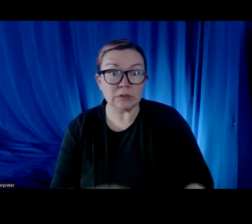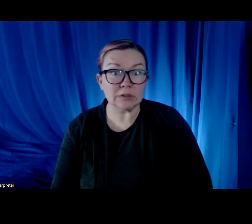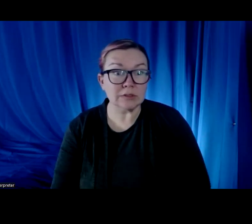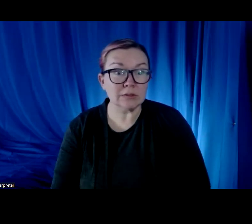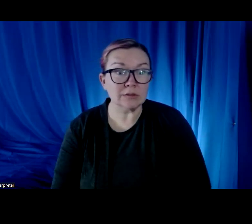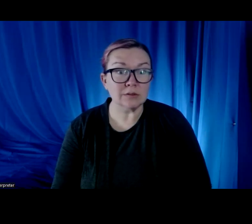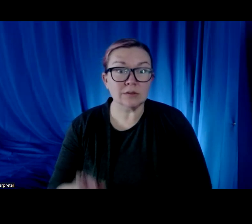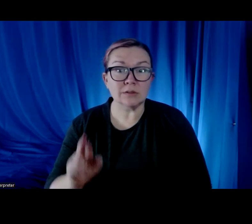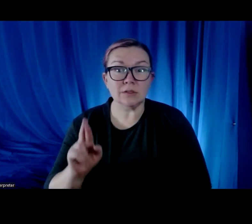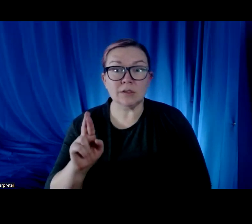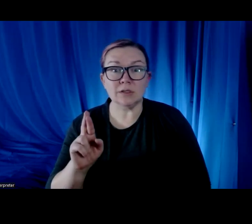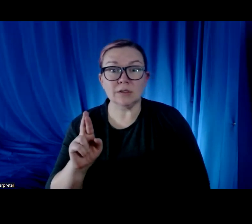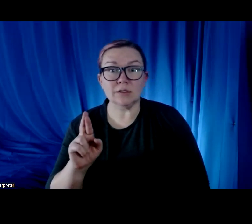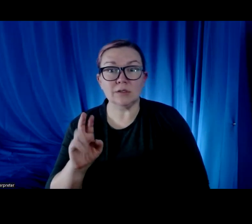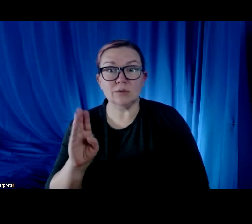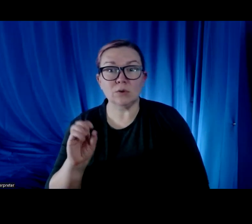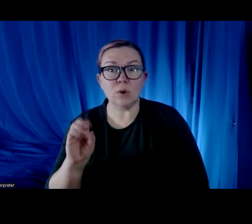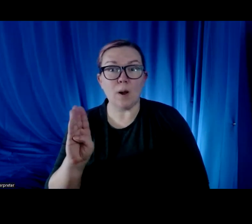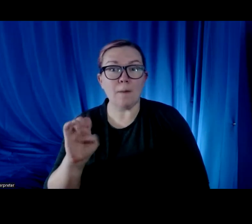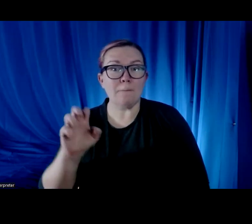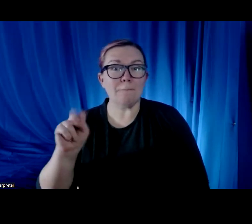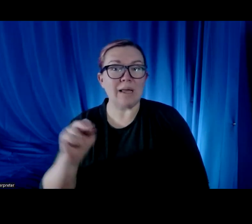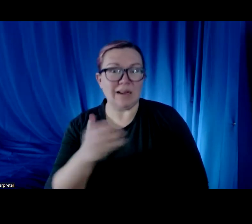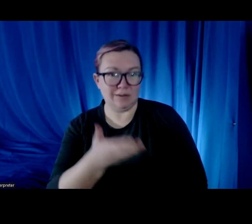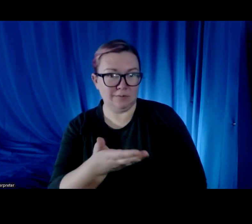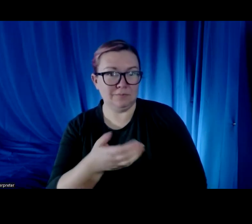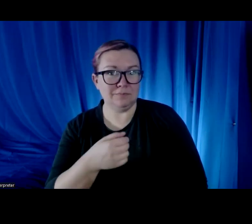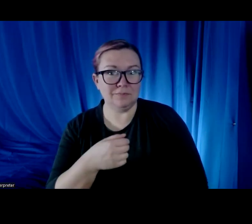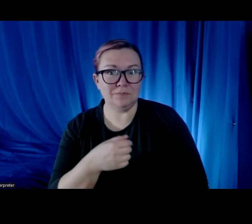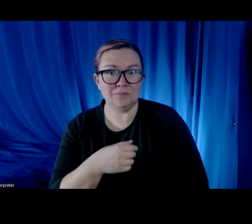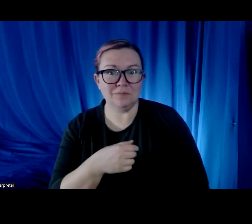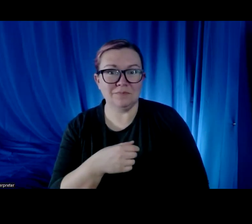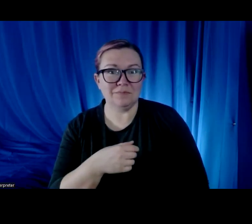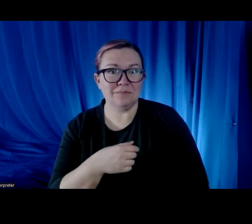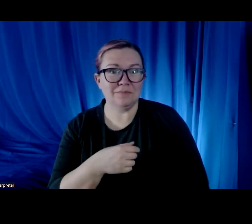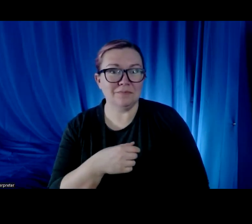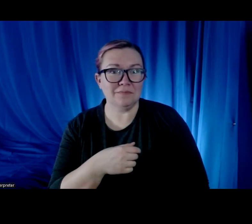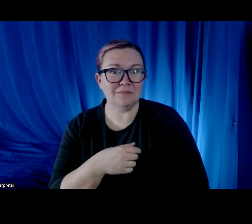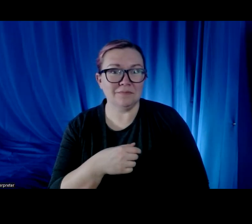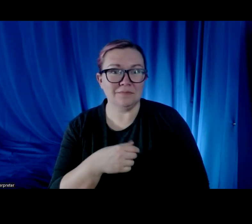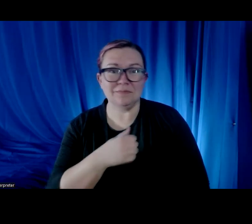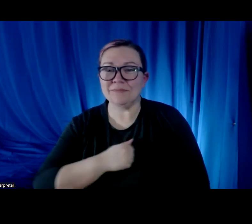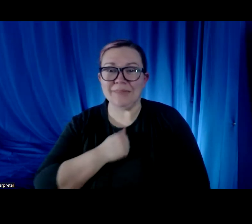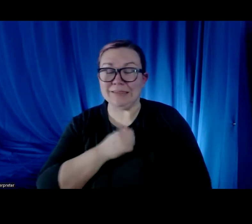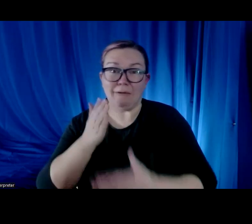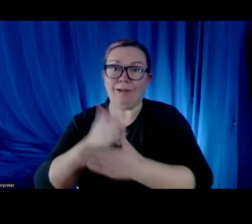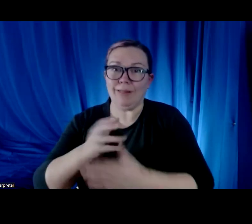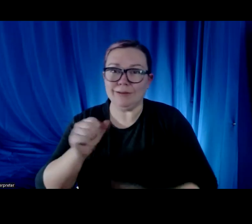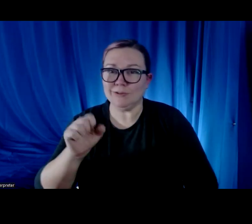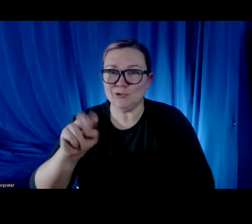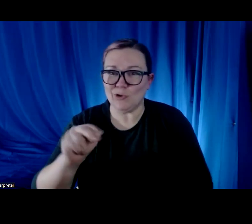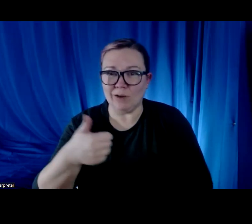I have a No, question. go ahead, Robin. Sorry, Sean. Yeah, go ahead,